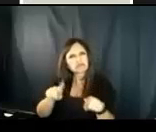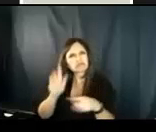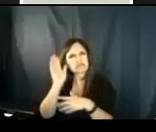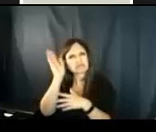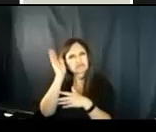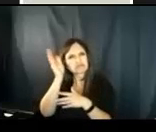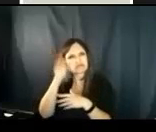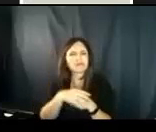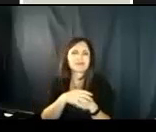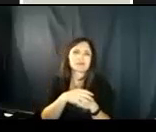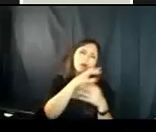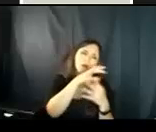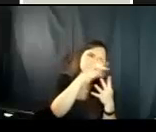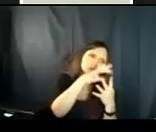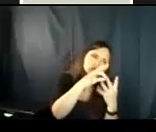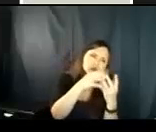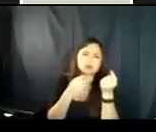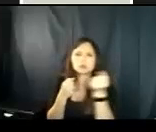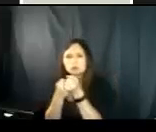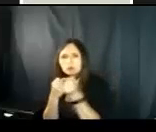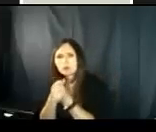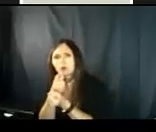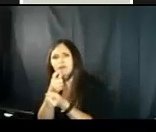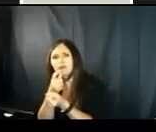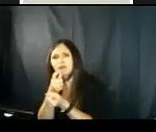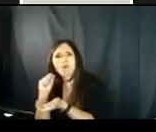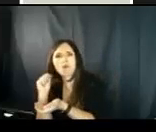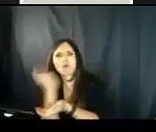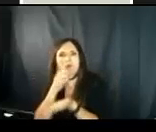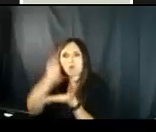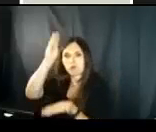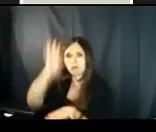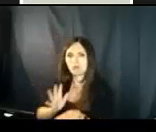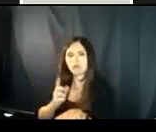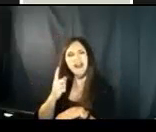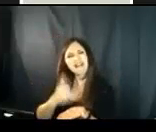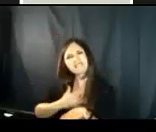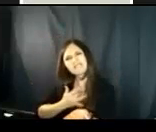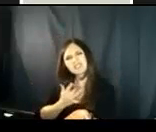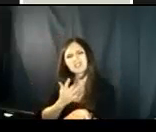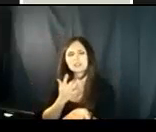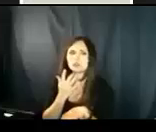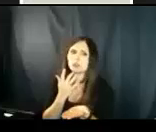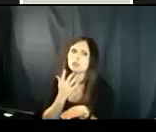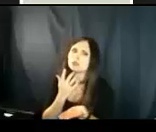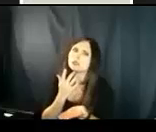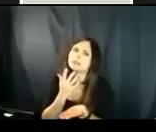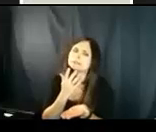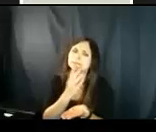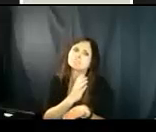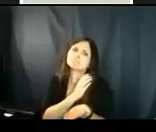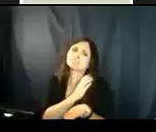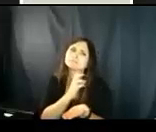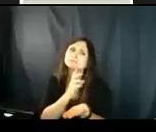for all learners. Here is another one that I feel it's an element that is super important and applies a lot to